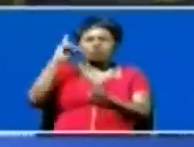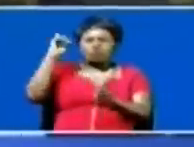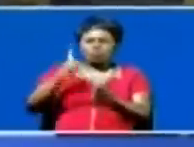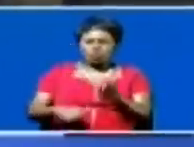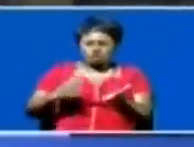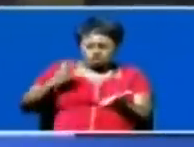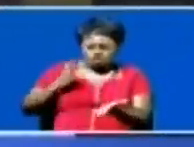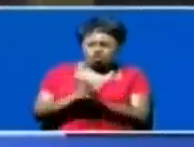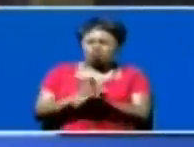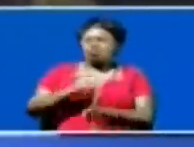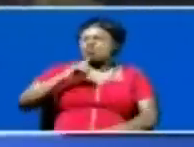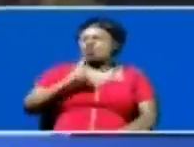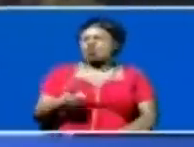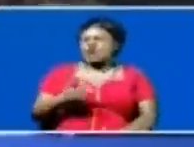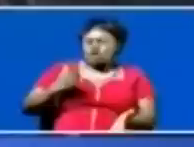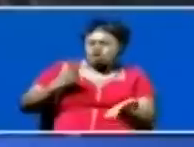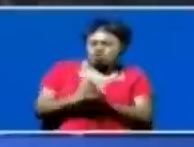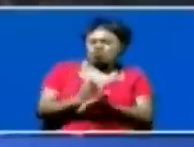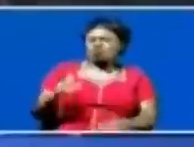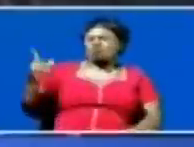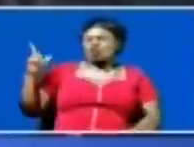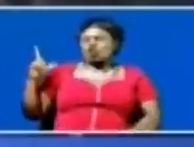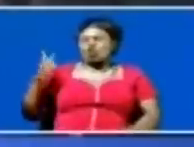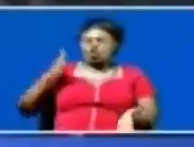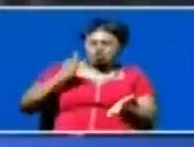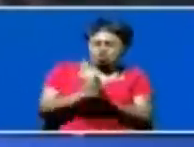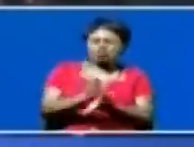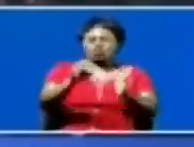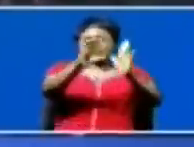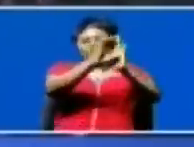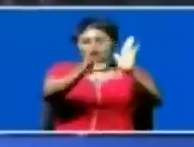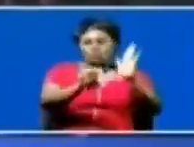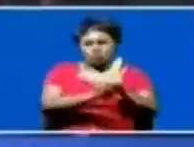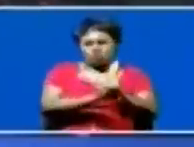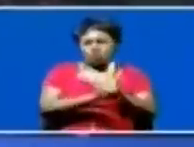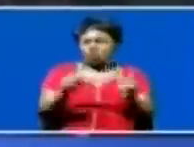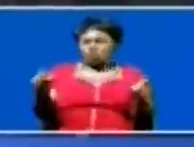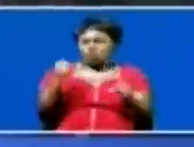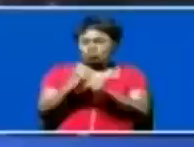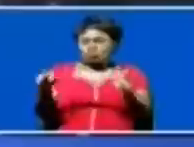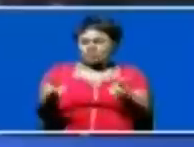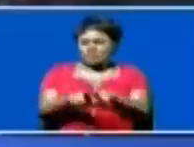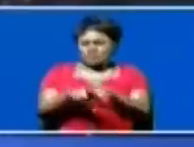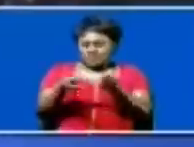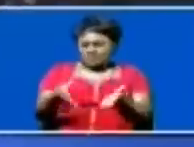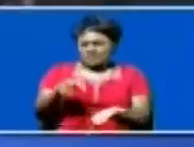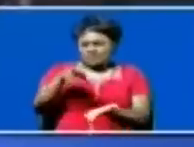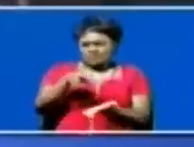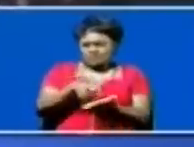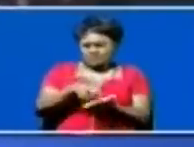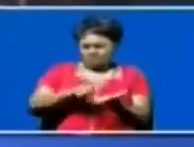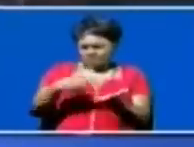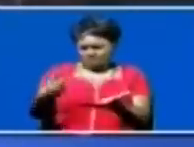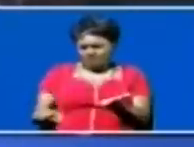true to our standing orders, be true to our laws, be true to the Constitution. And if we do that, even if this case, this was